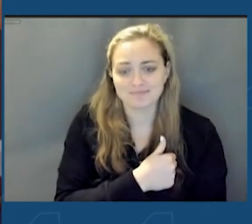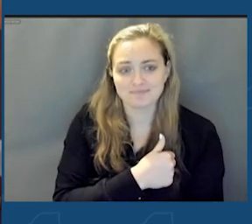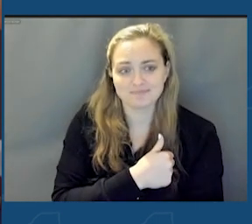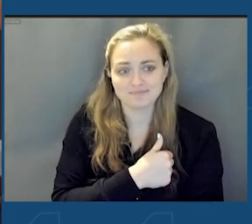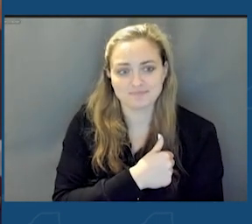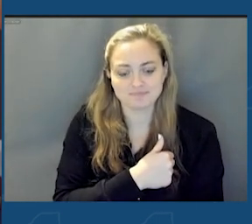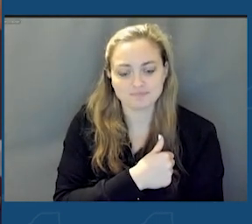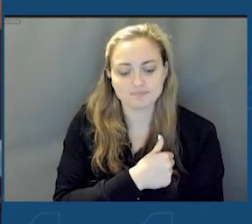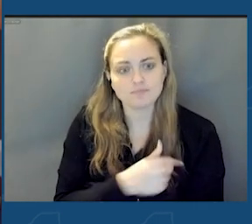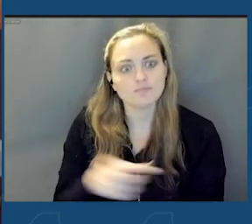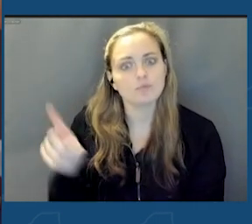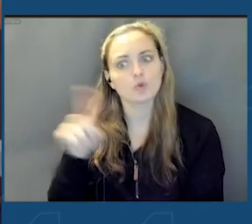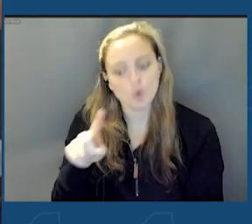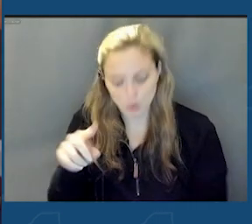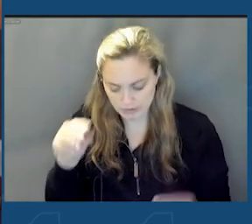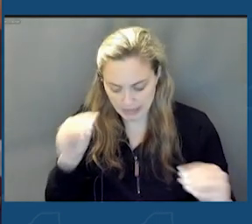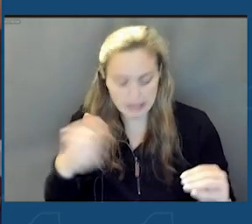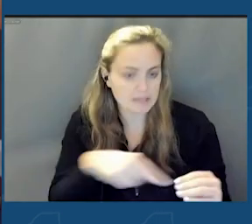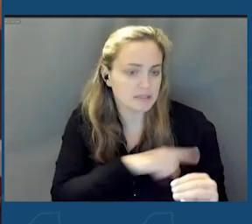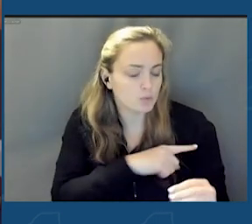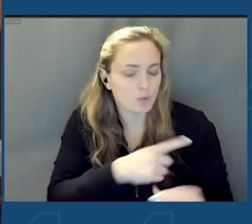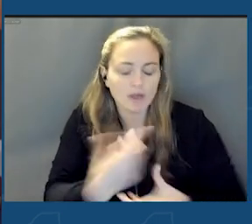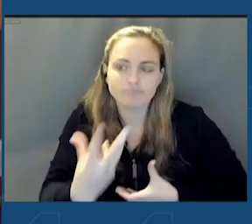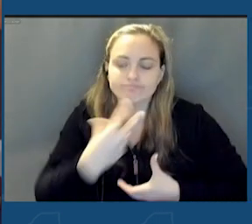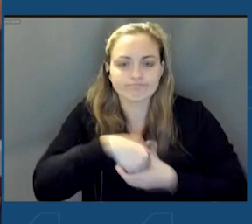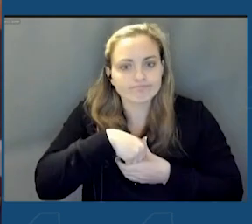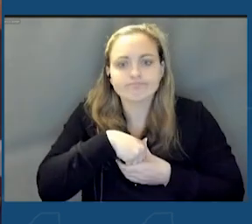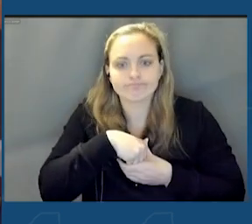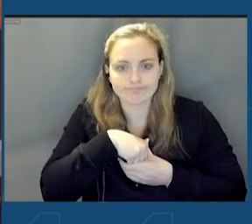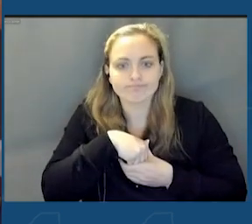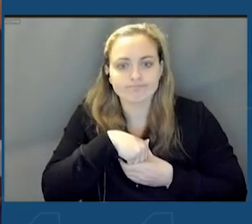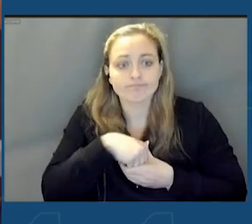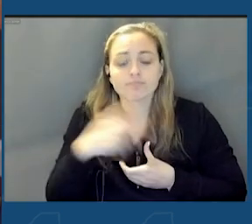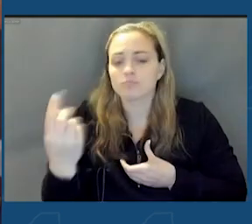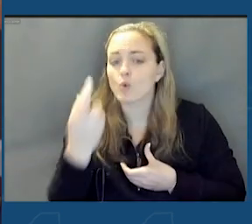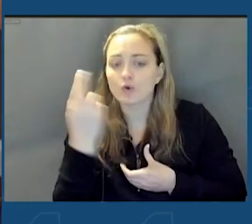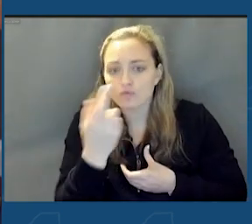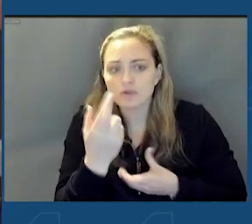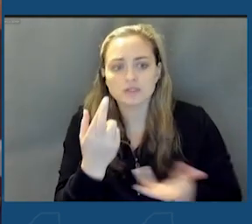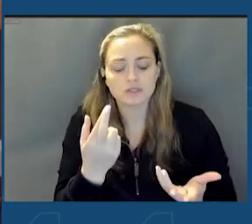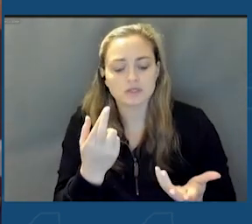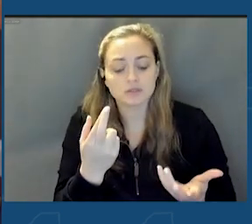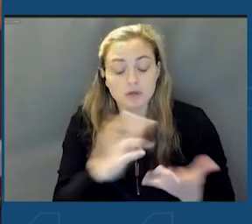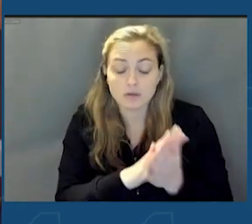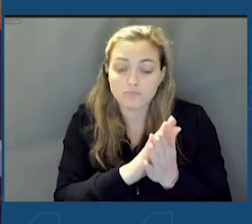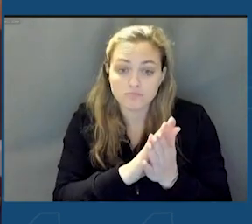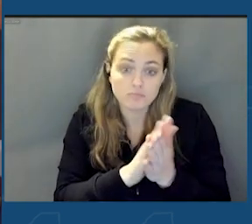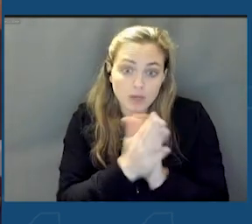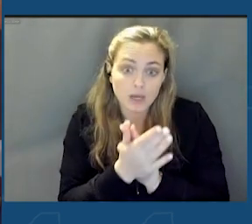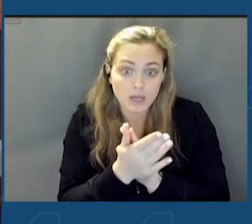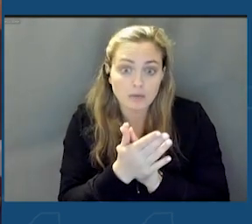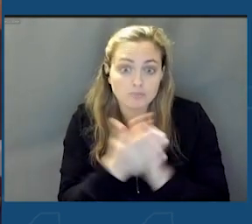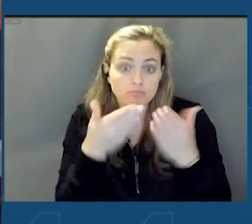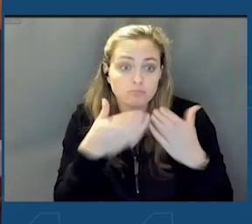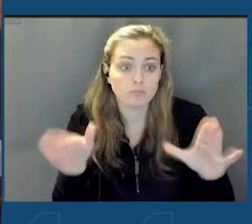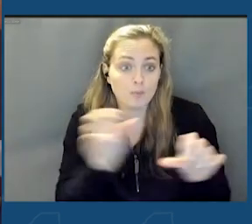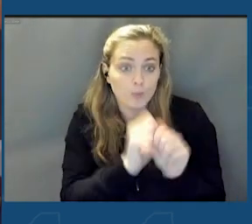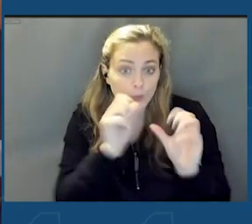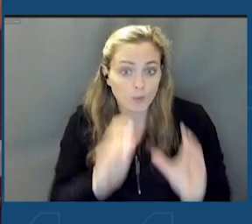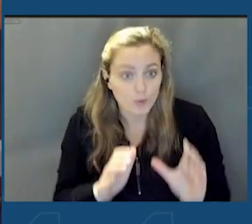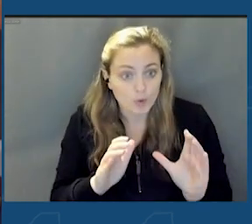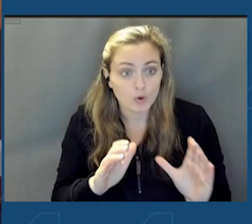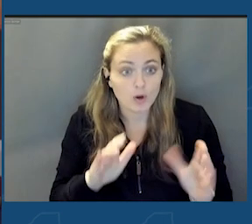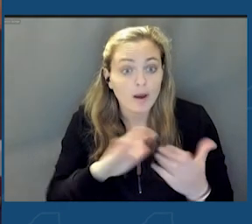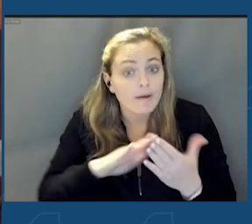Those are the lessons that we embody. And that was one of the reasons why I went into public service and even chaired a community board.